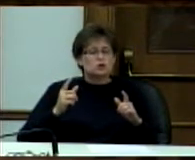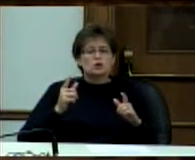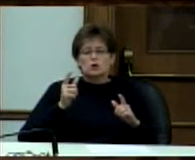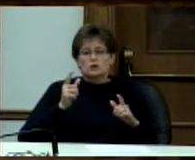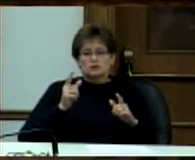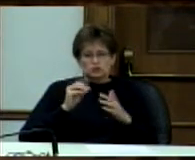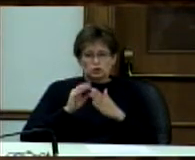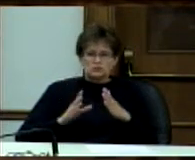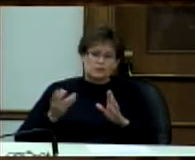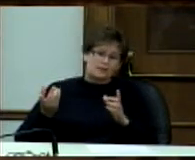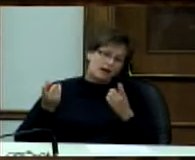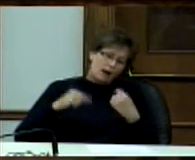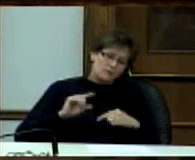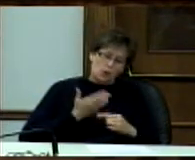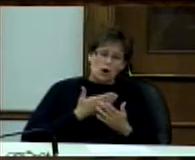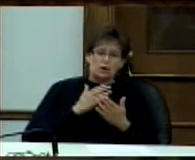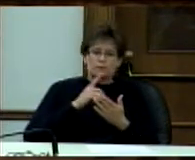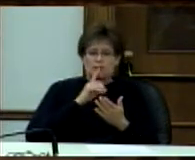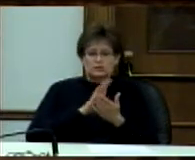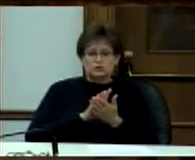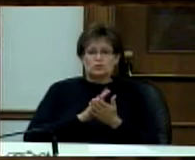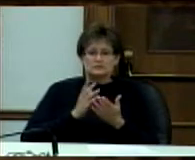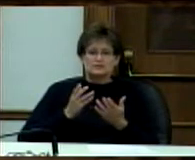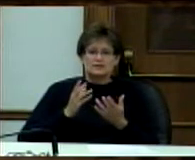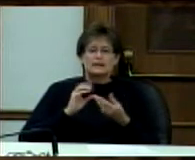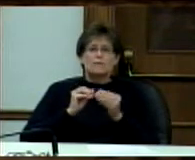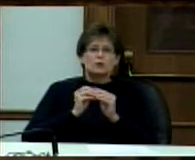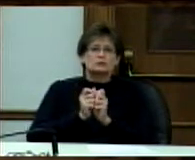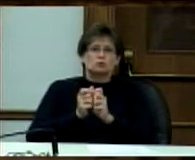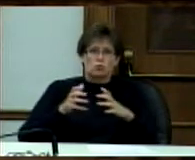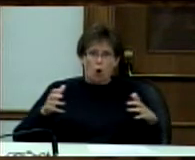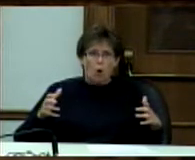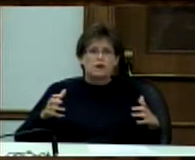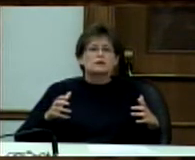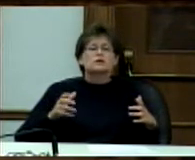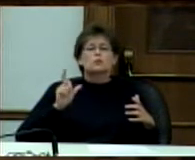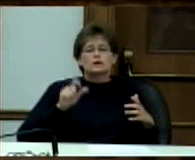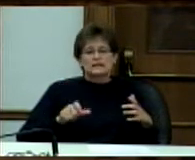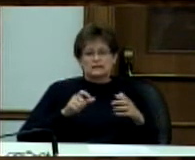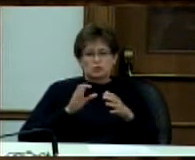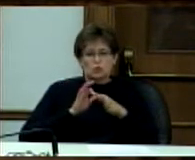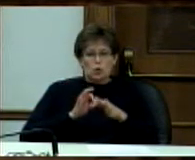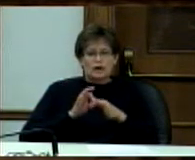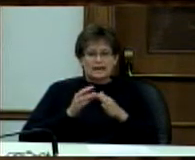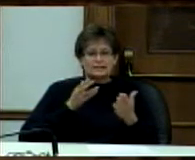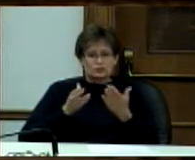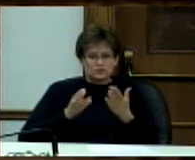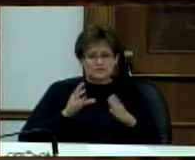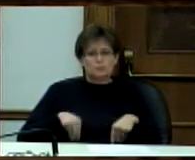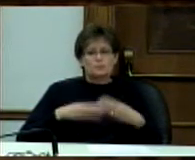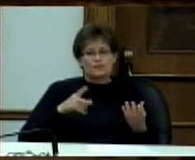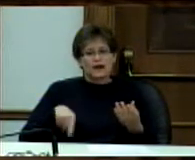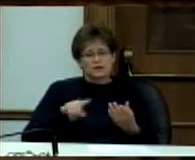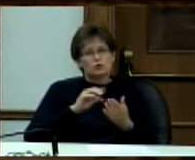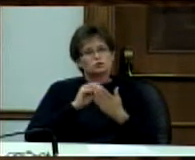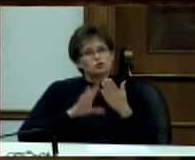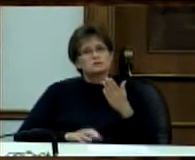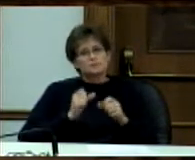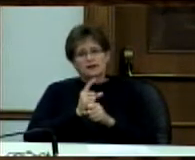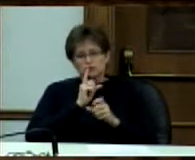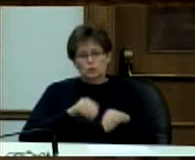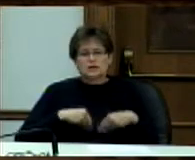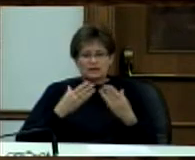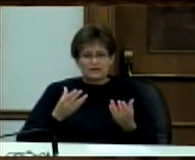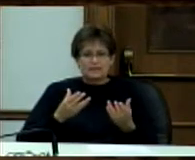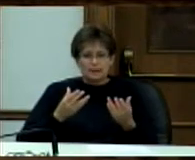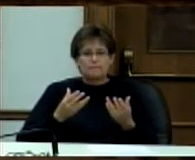coming into our district has grown. And there's a significant need to coordinate the services that we're providing to those students to make sure